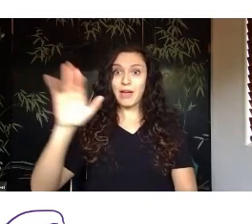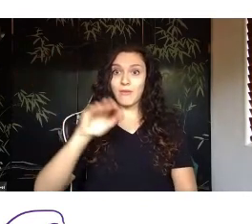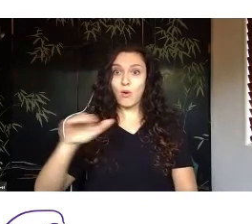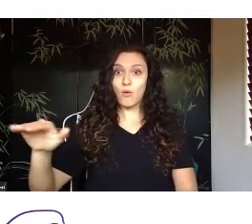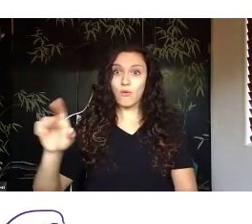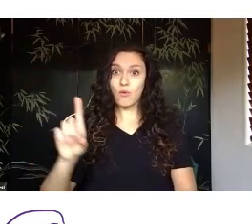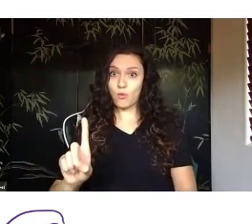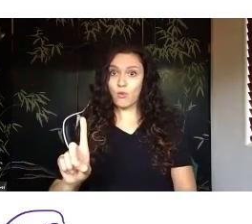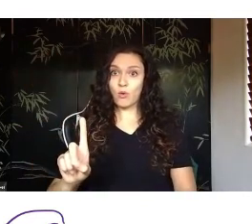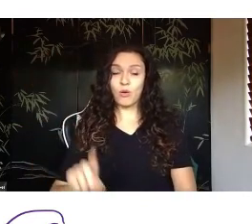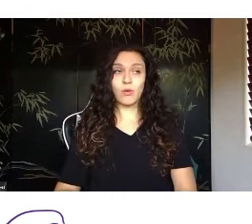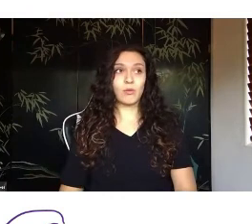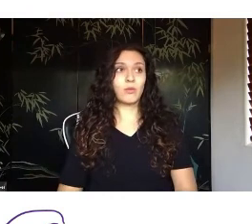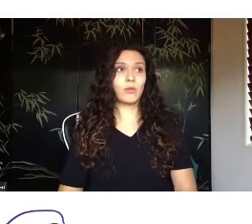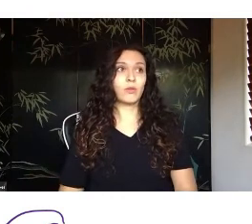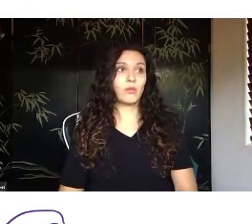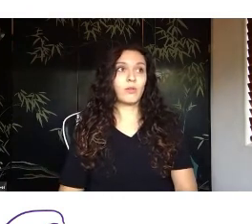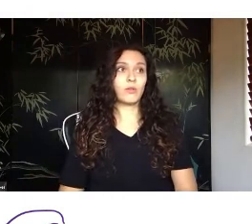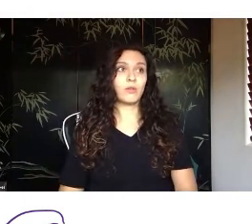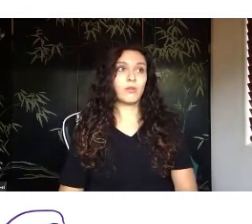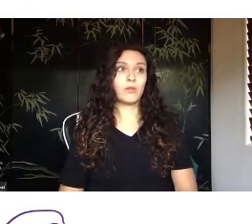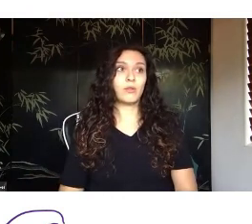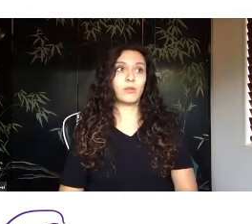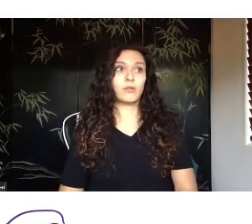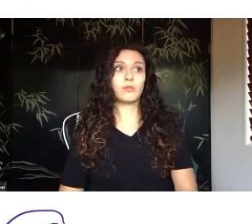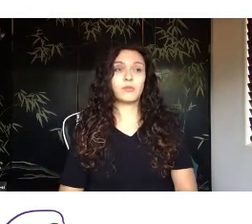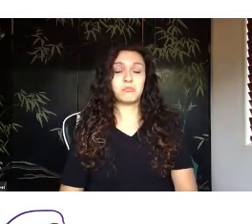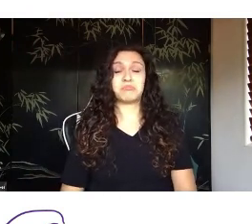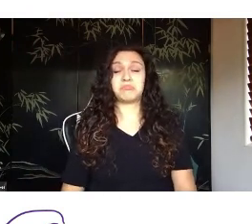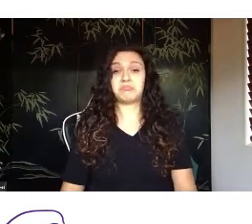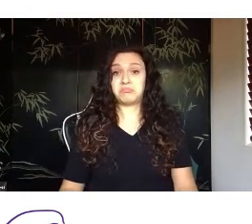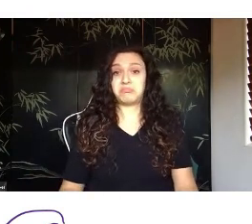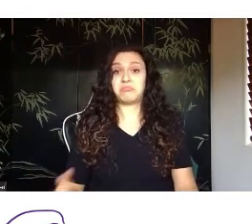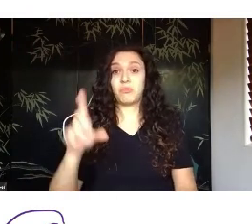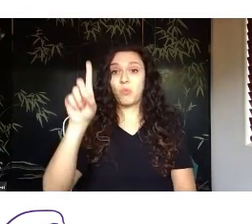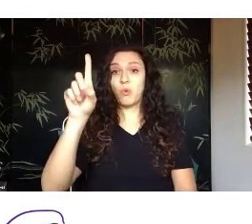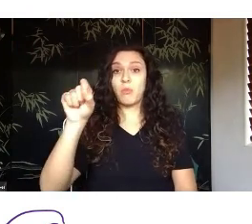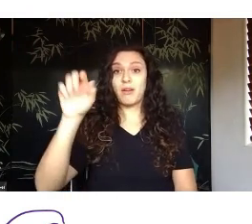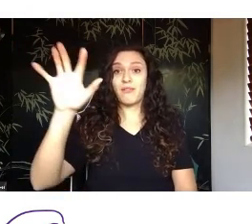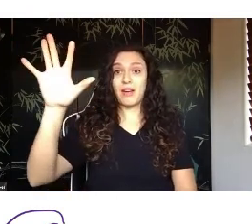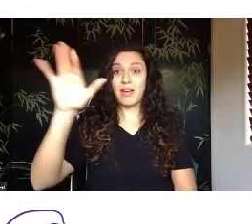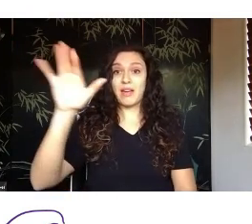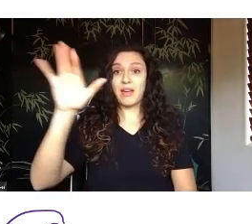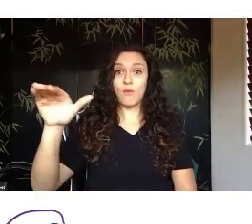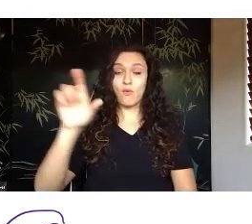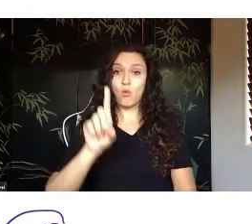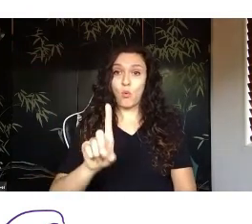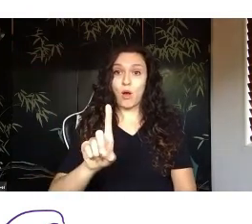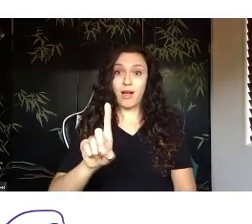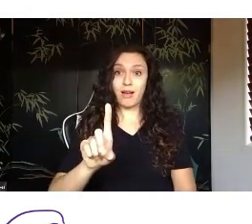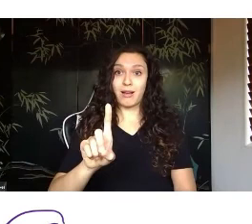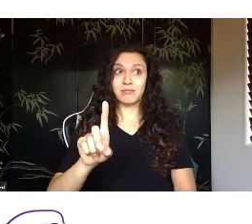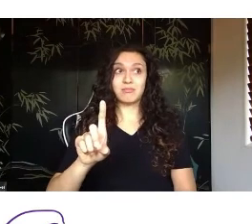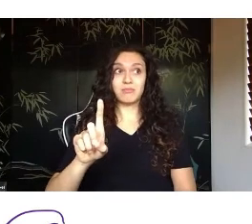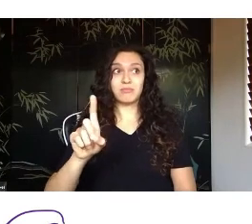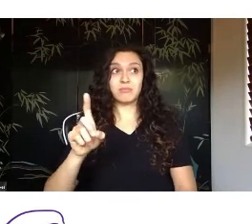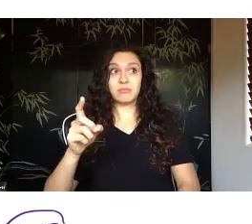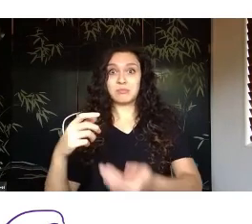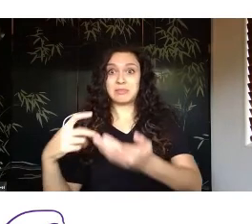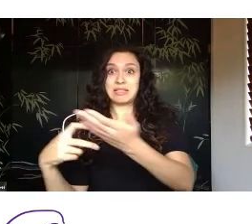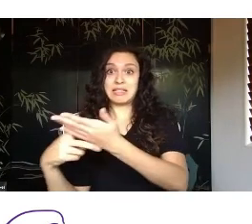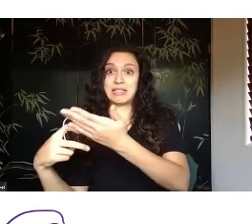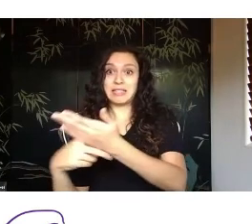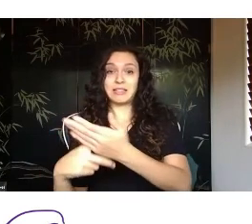is 1.5 over 1. So $1.5 per one ticket. Huh.